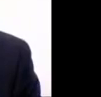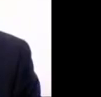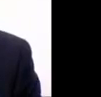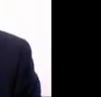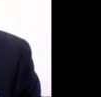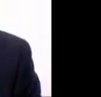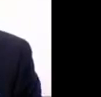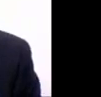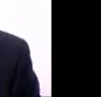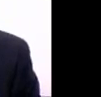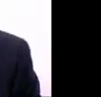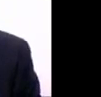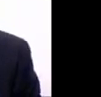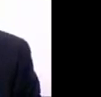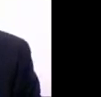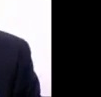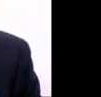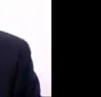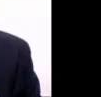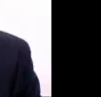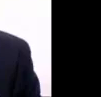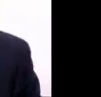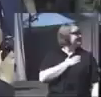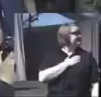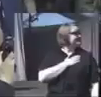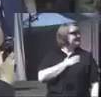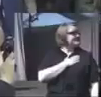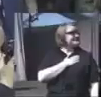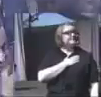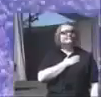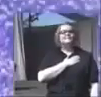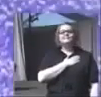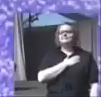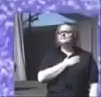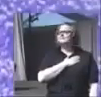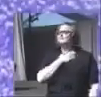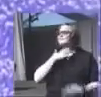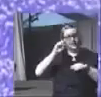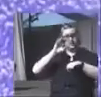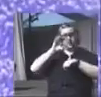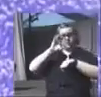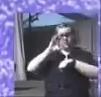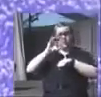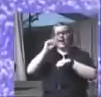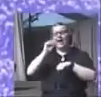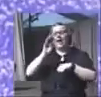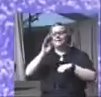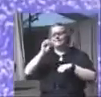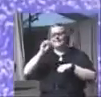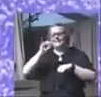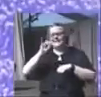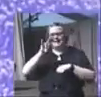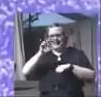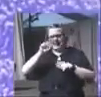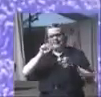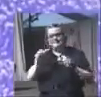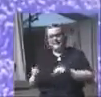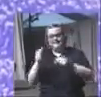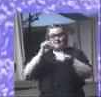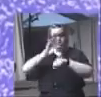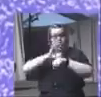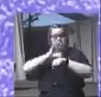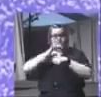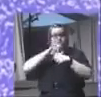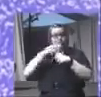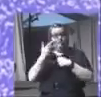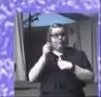Baptist Church. And since then, the church has been located in New York. Please join me in welcoming from the Abyssinian Baptist Church in